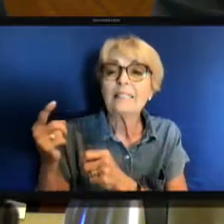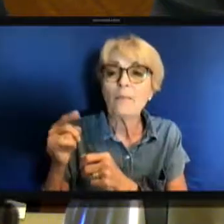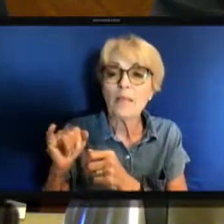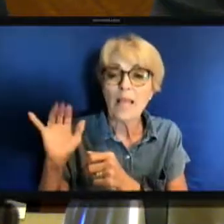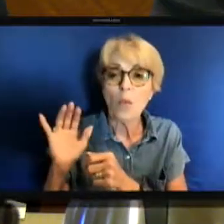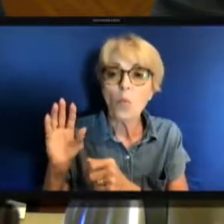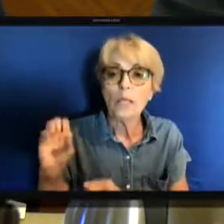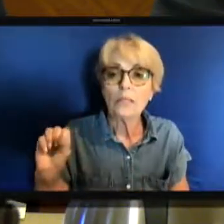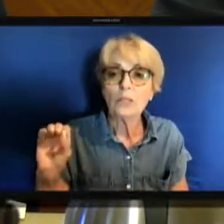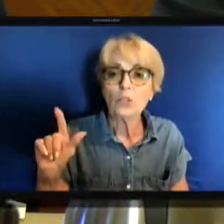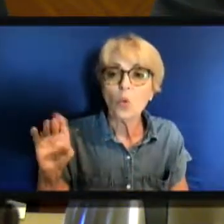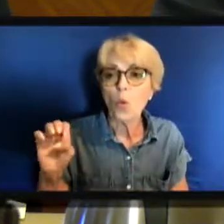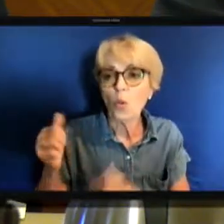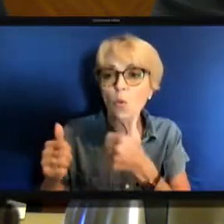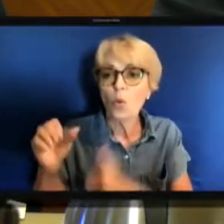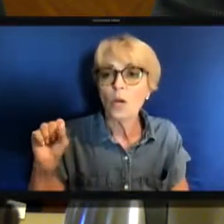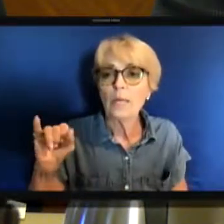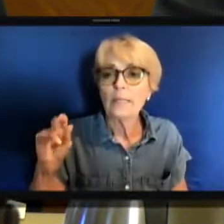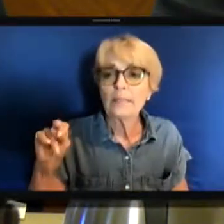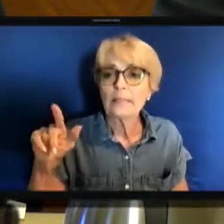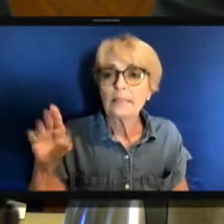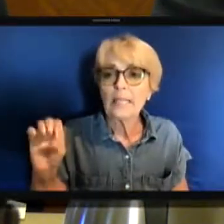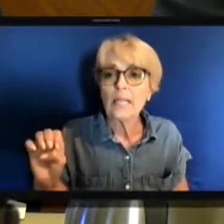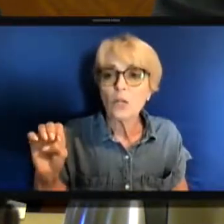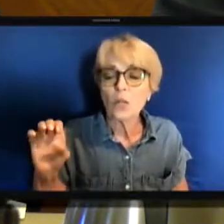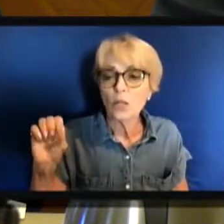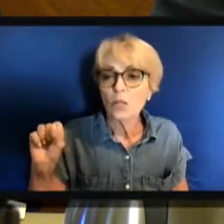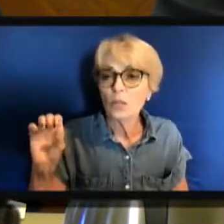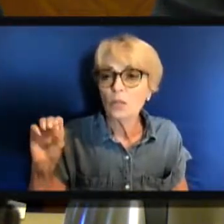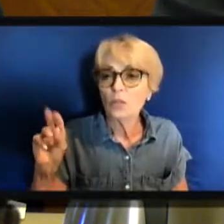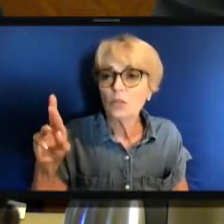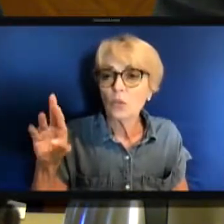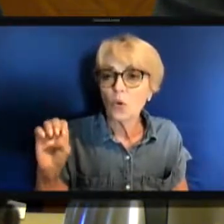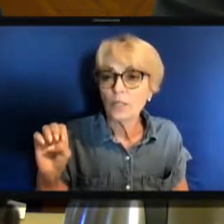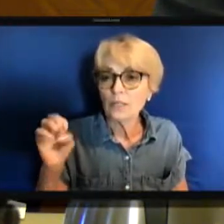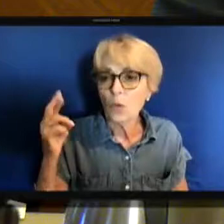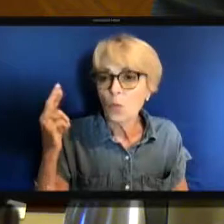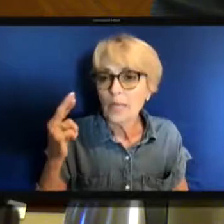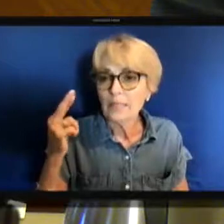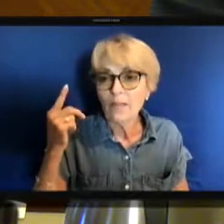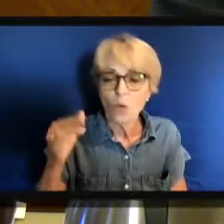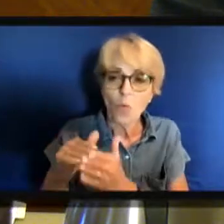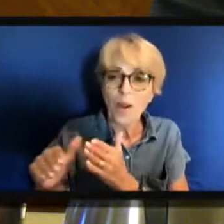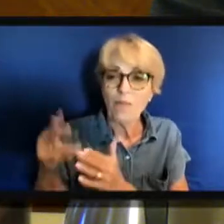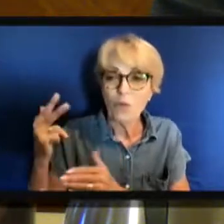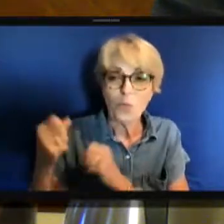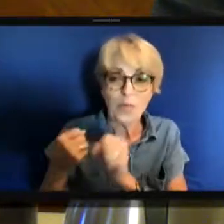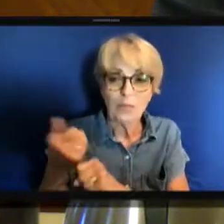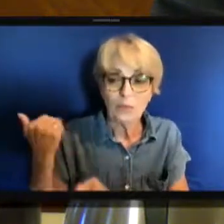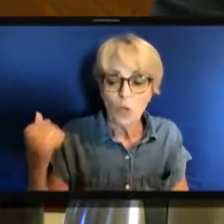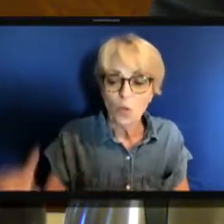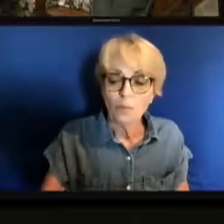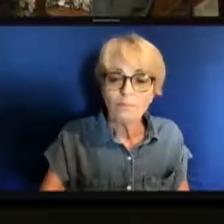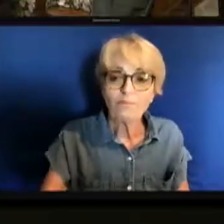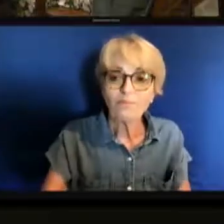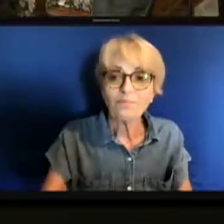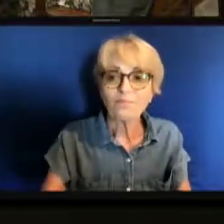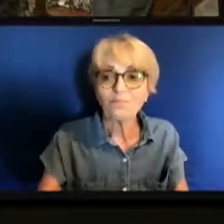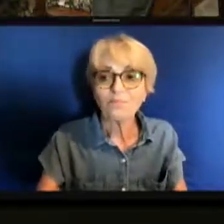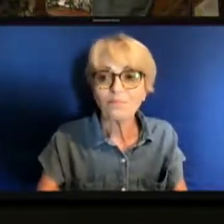single source reason for a waiver 3 years prior. Sure. So, I mean,